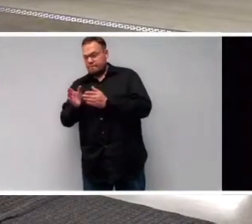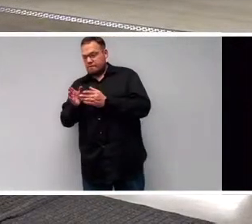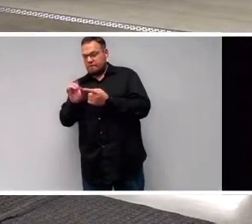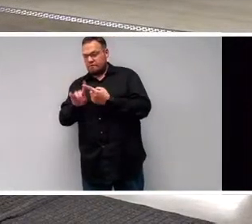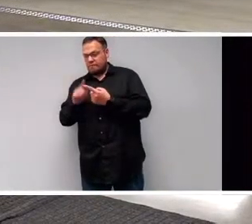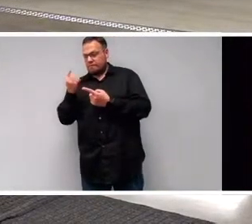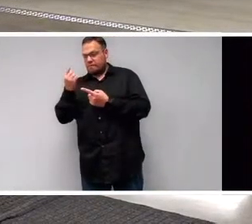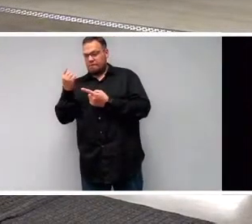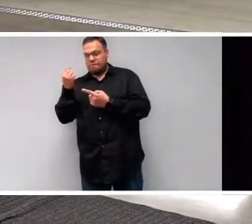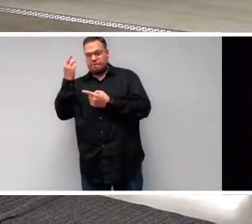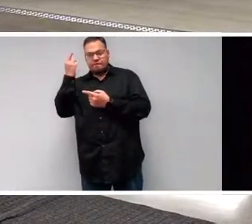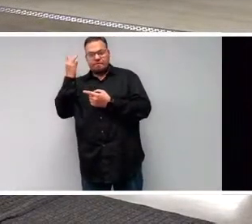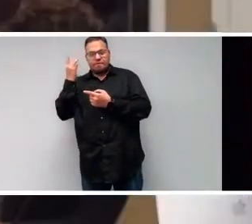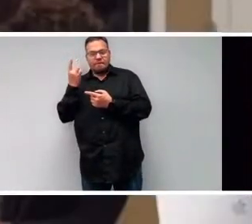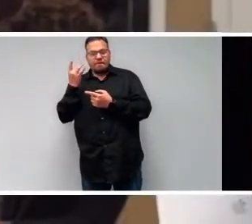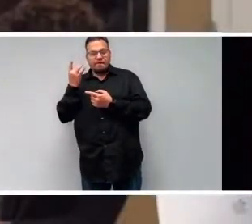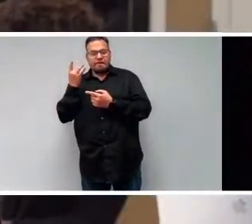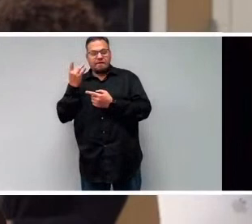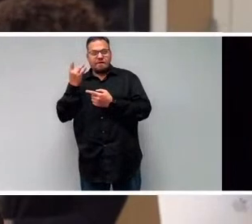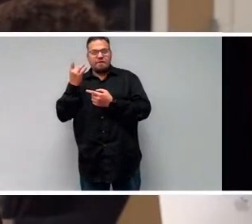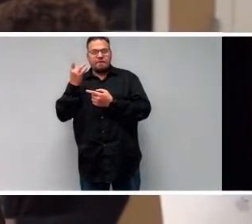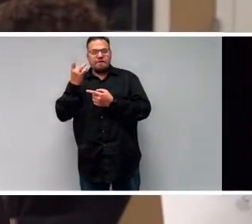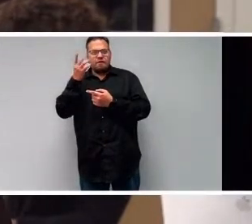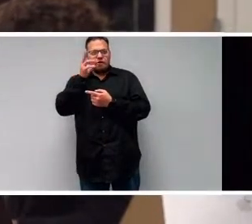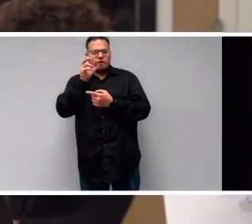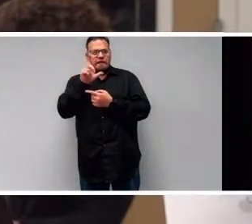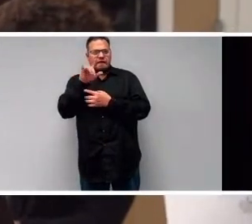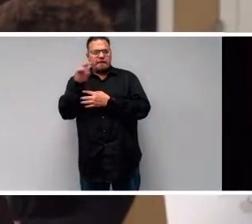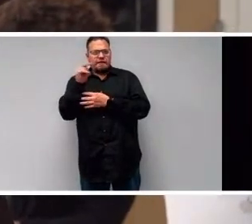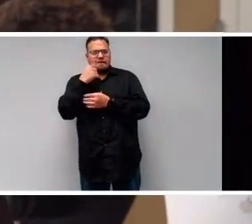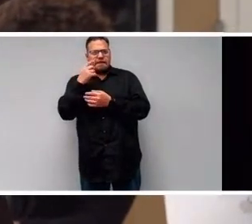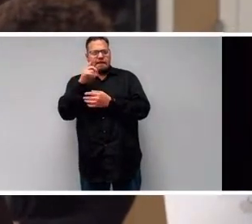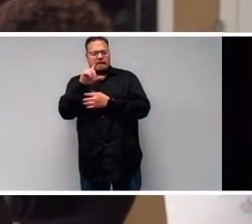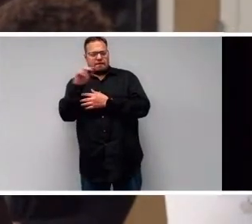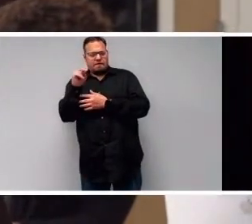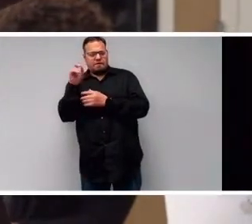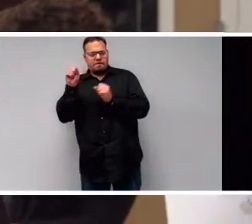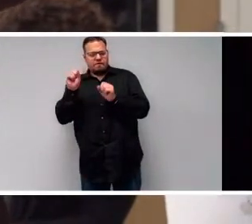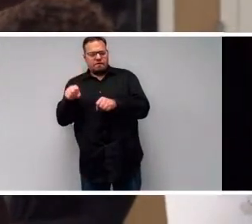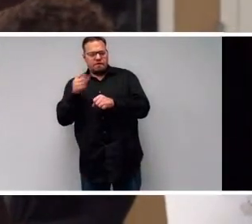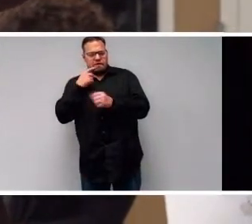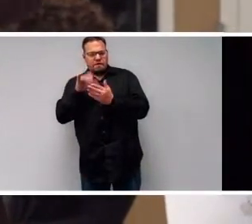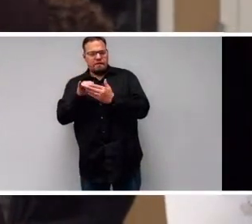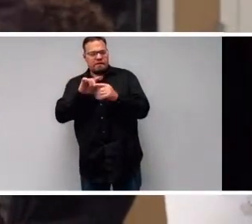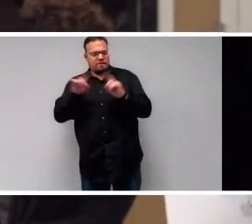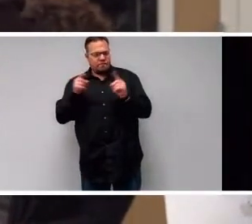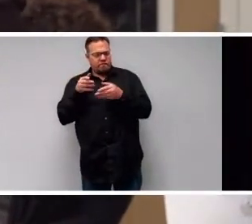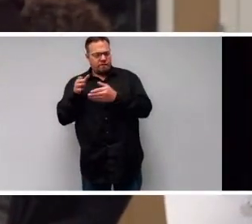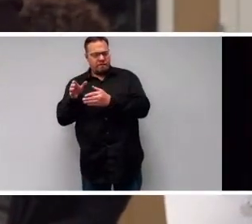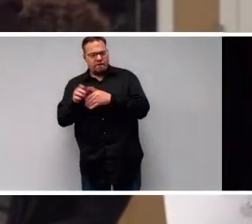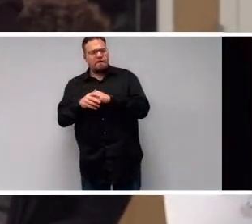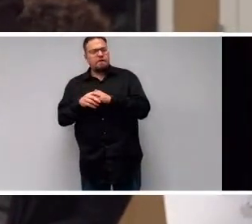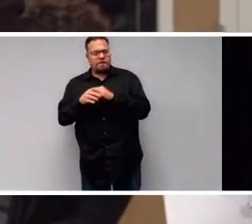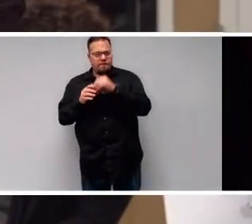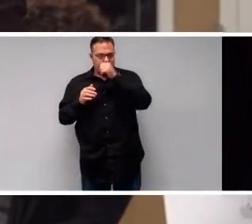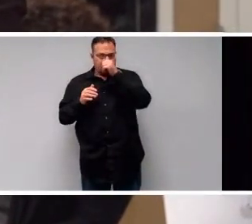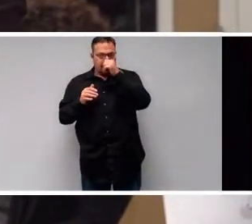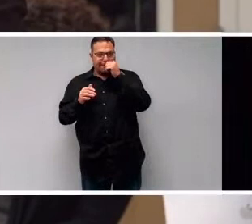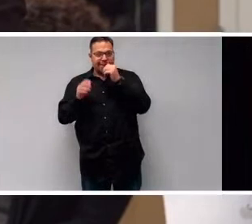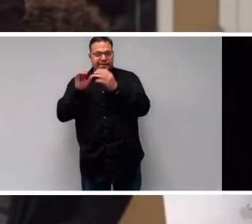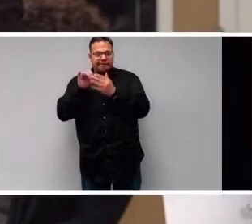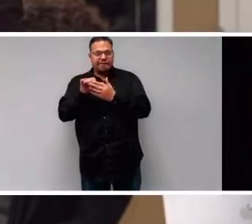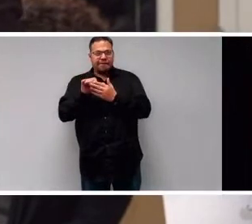why, and you've heard Lynn say, and Lynn, you can say this in a different way, that